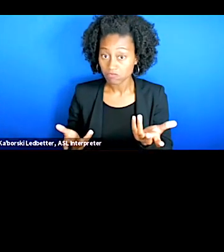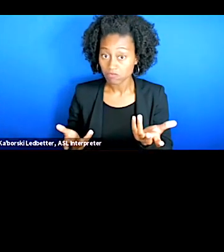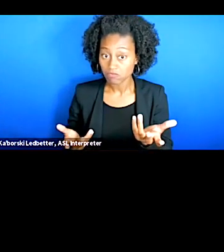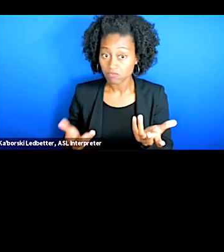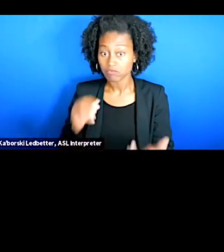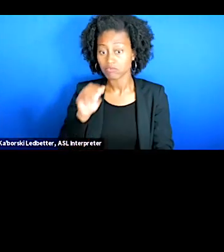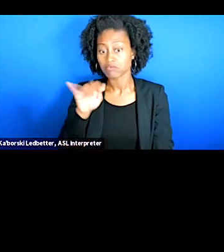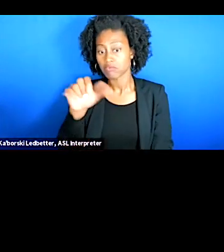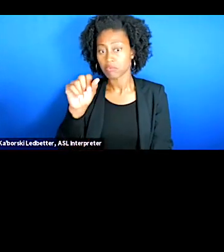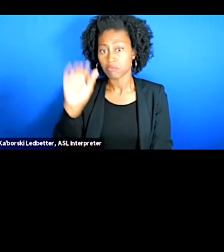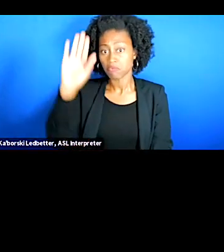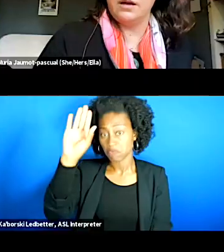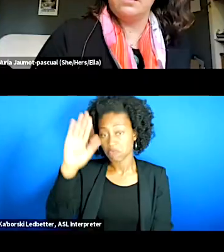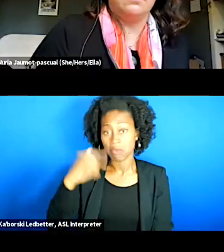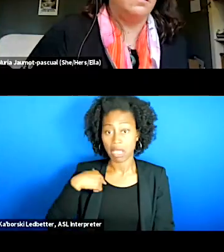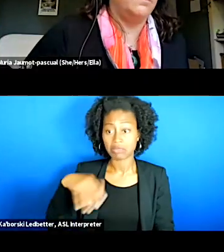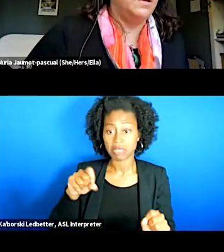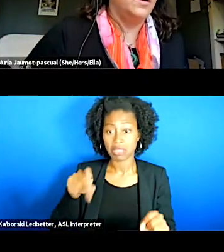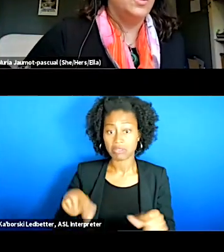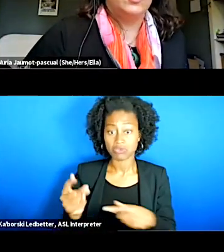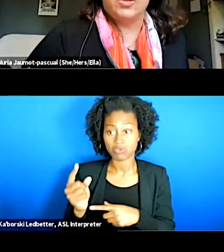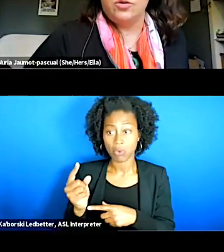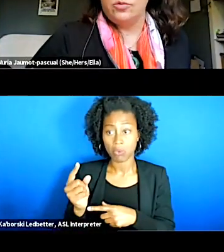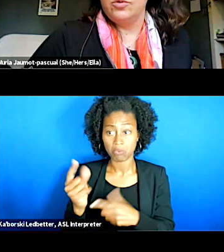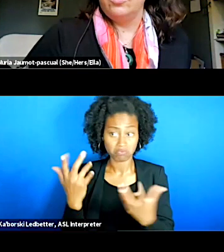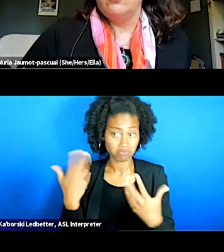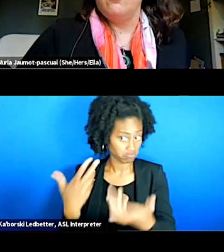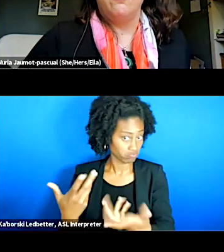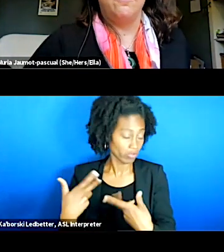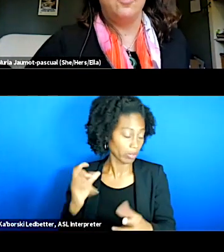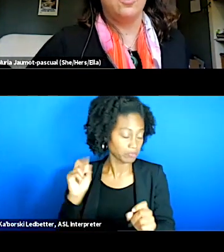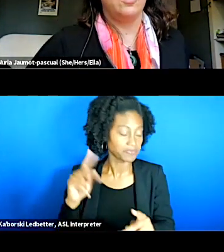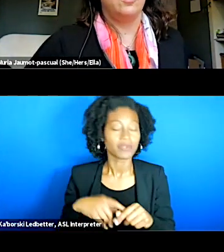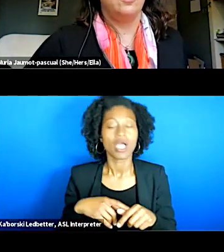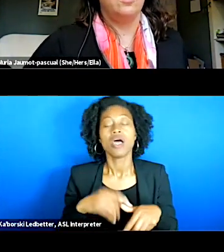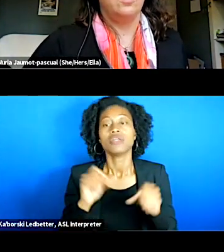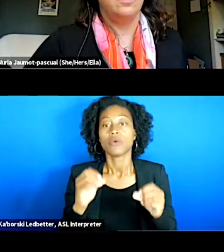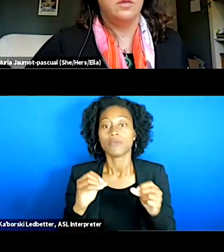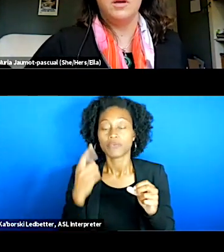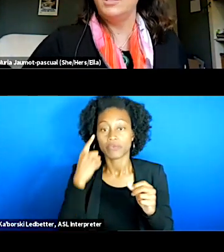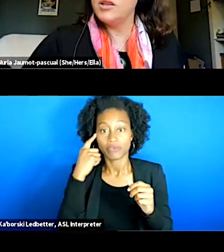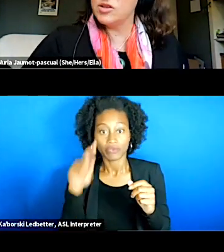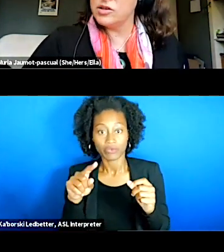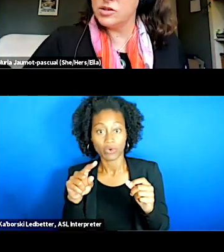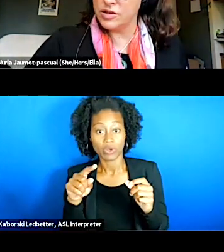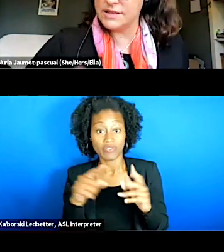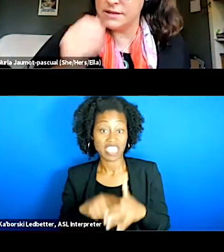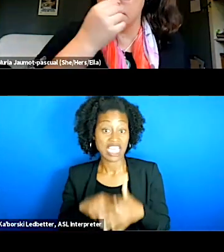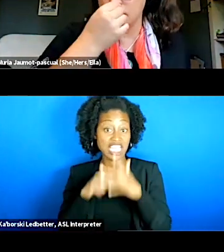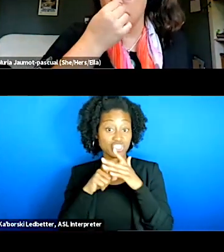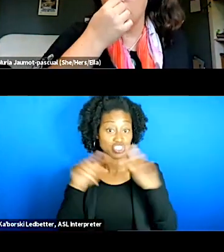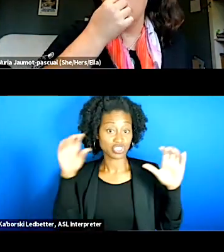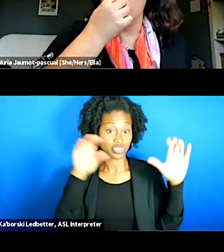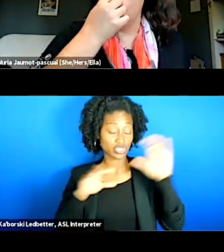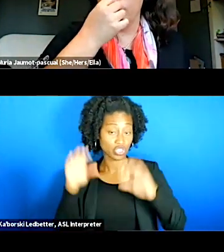Mia, I will take this one then. So for the initial